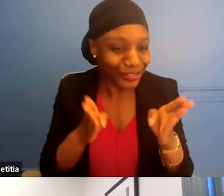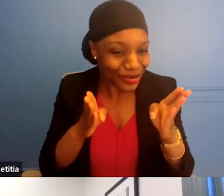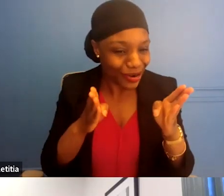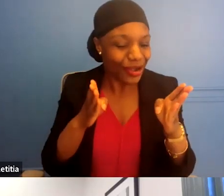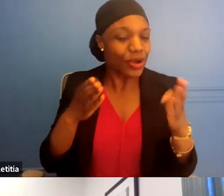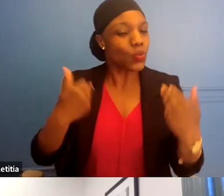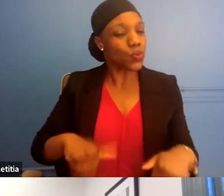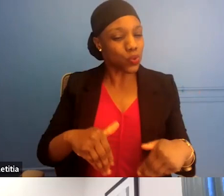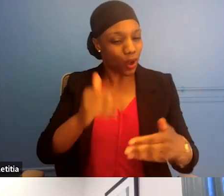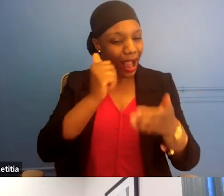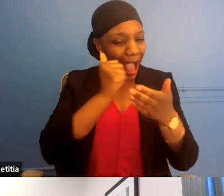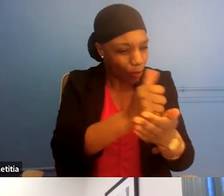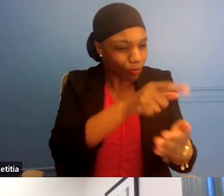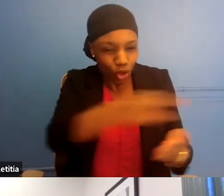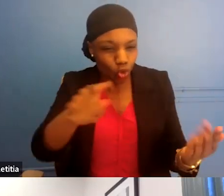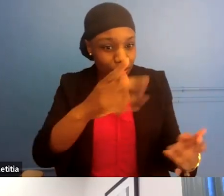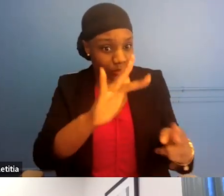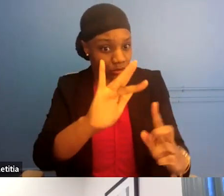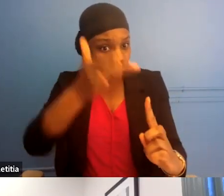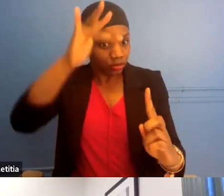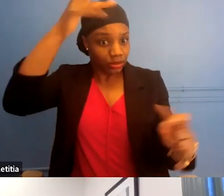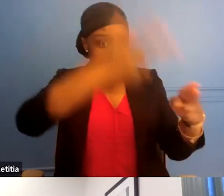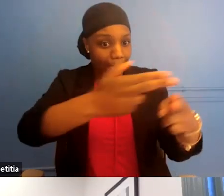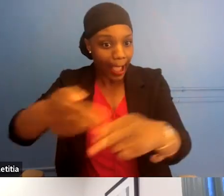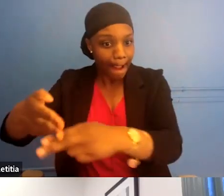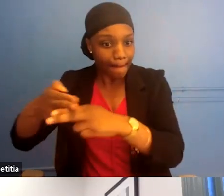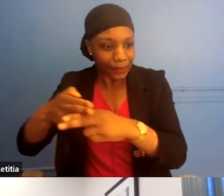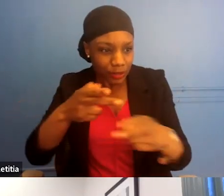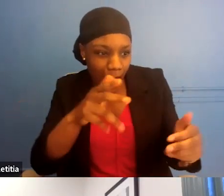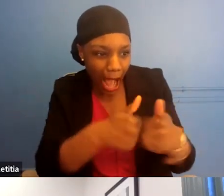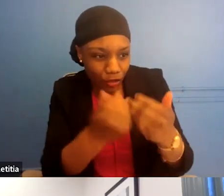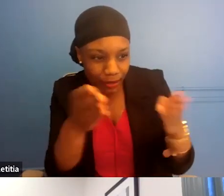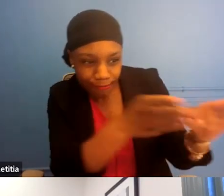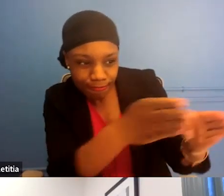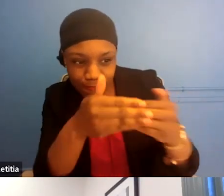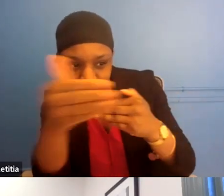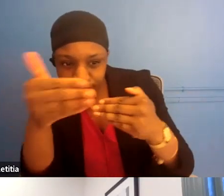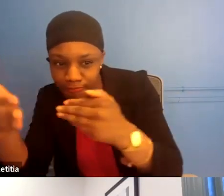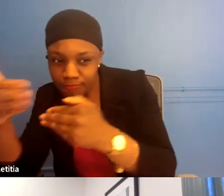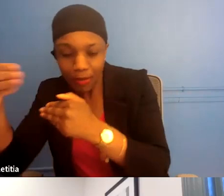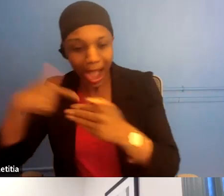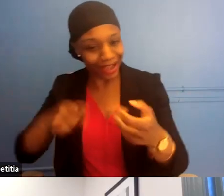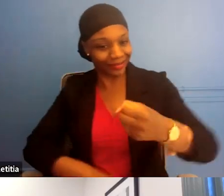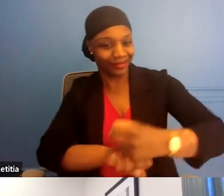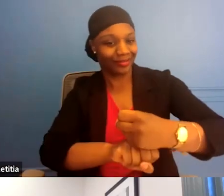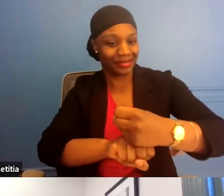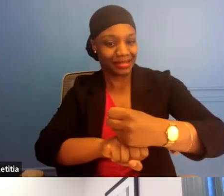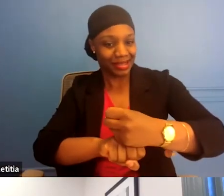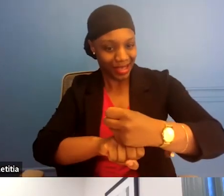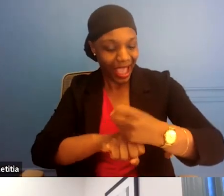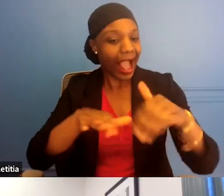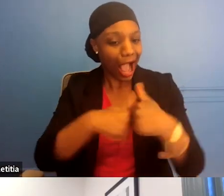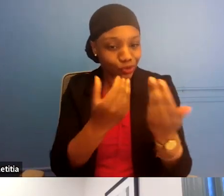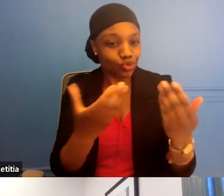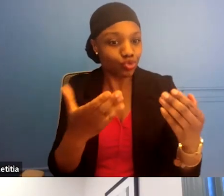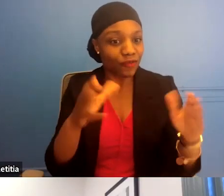help navigate these brands' journey as they think about how to map up their chart, their growth strategy, and then how to go finance it,